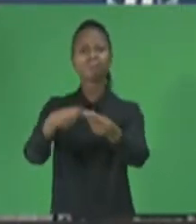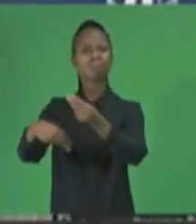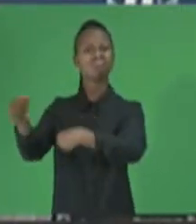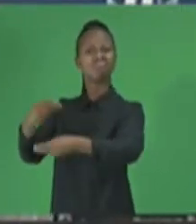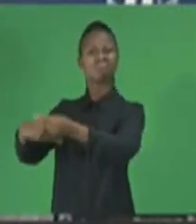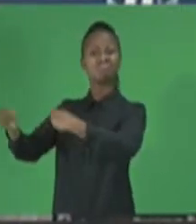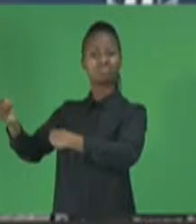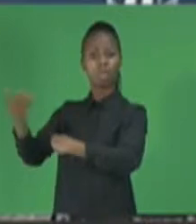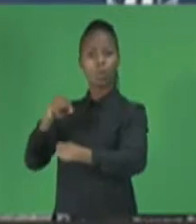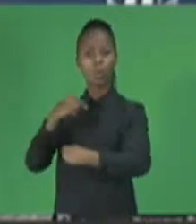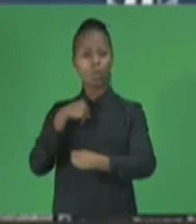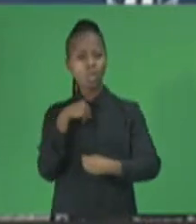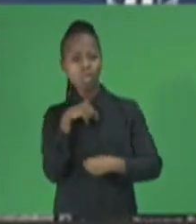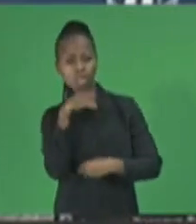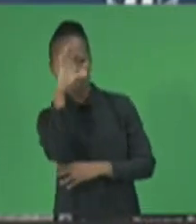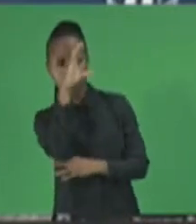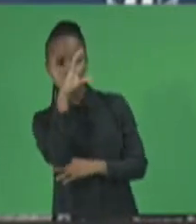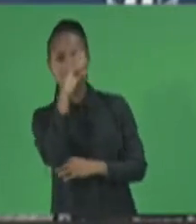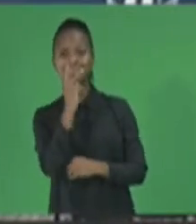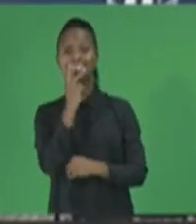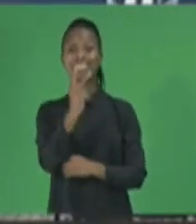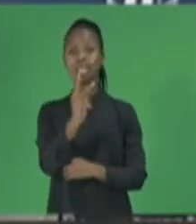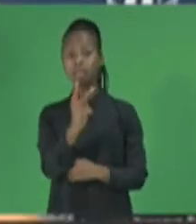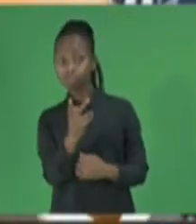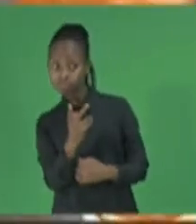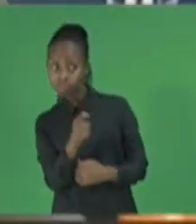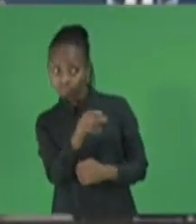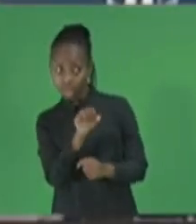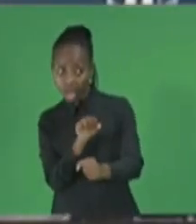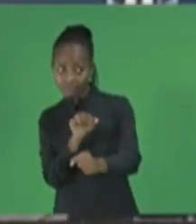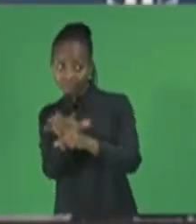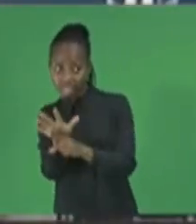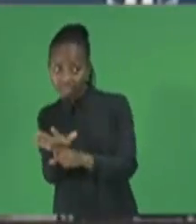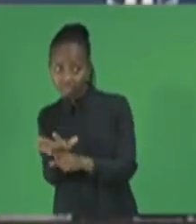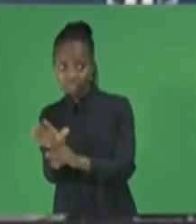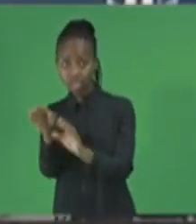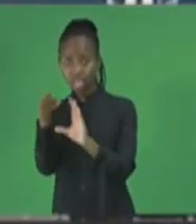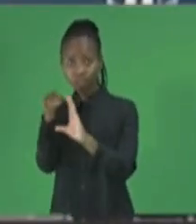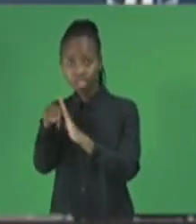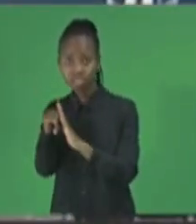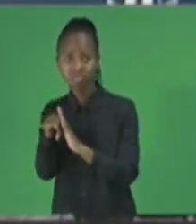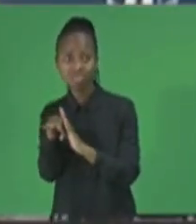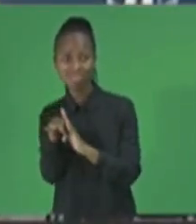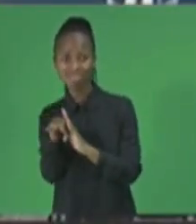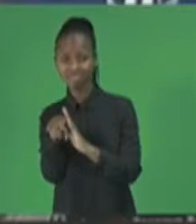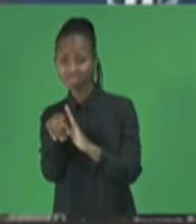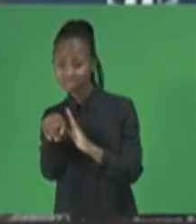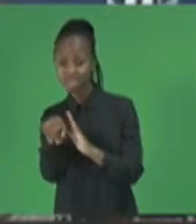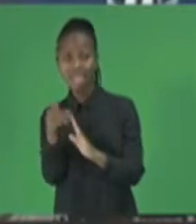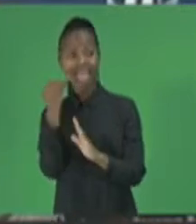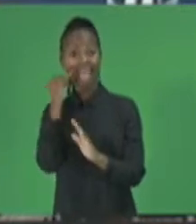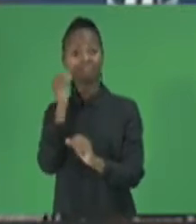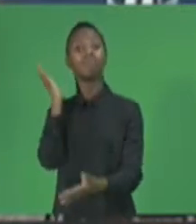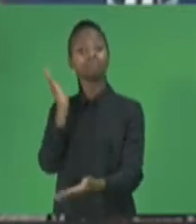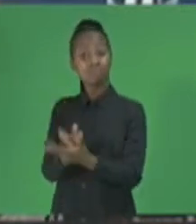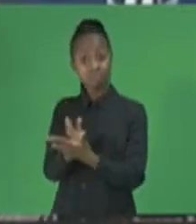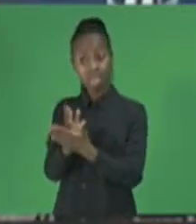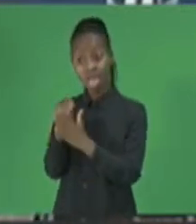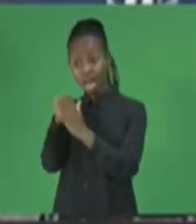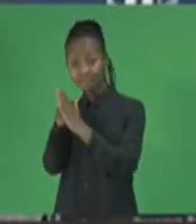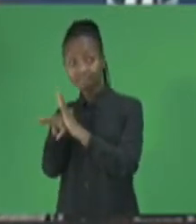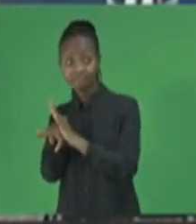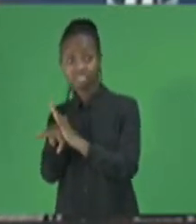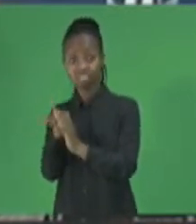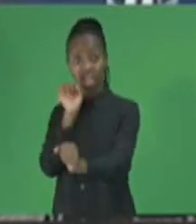second round effects and thus a rise in inflation, and that is what we would be responding to rather than the actions that had